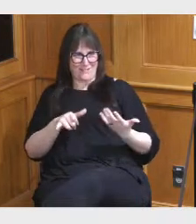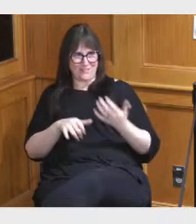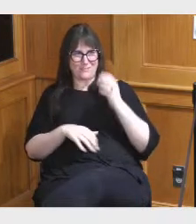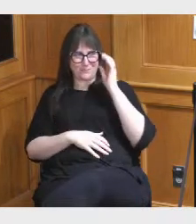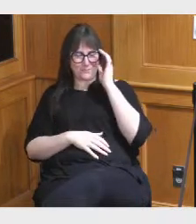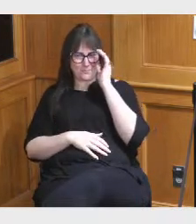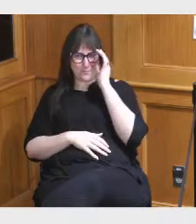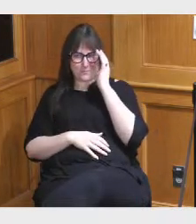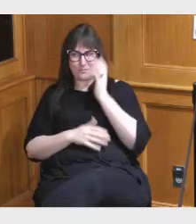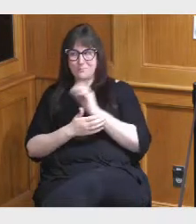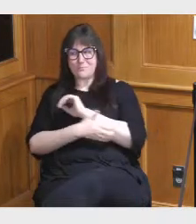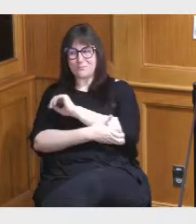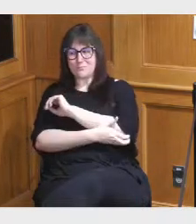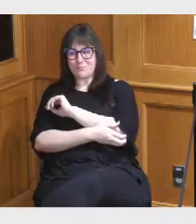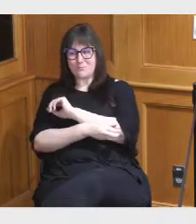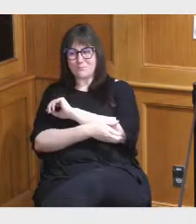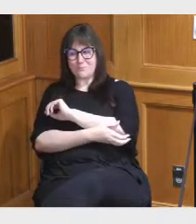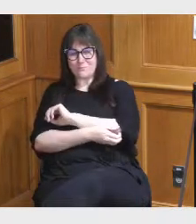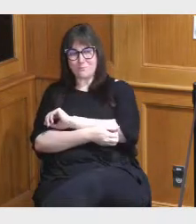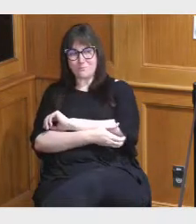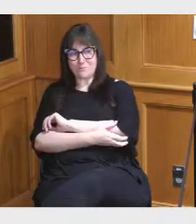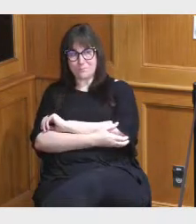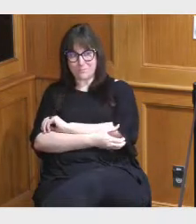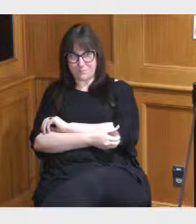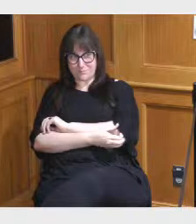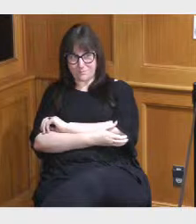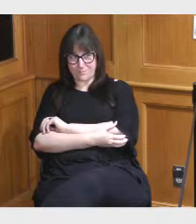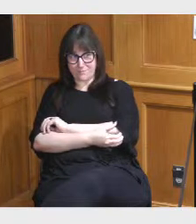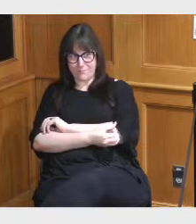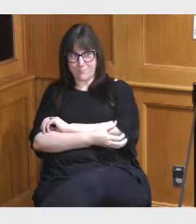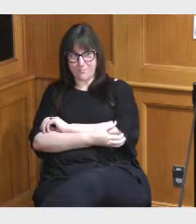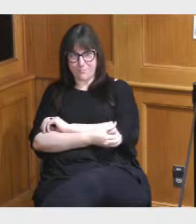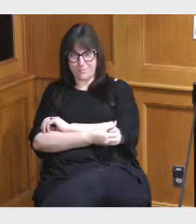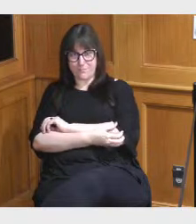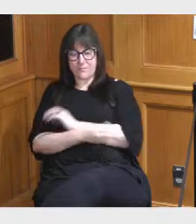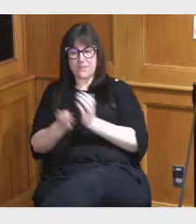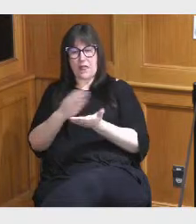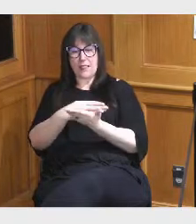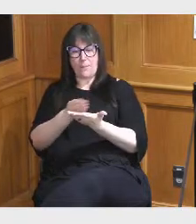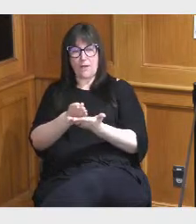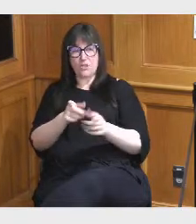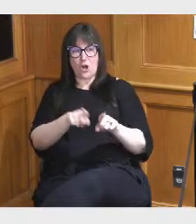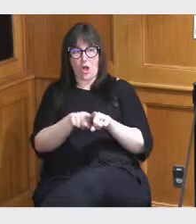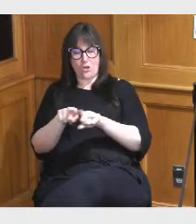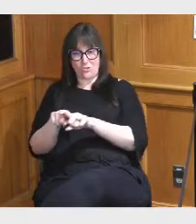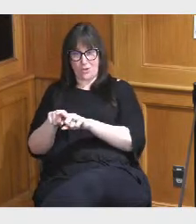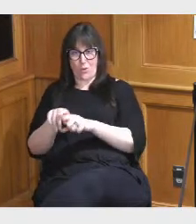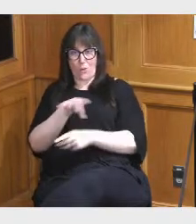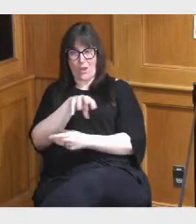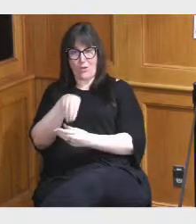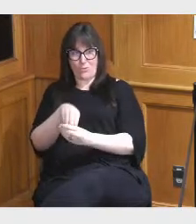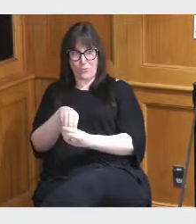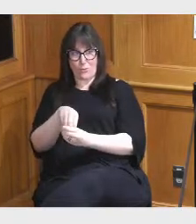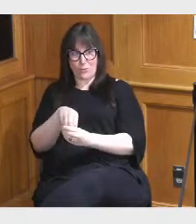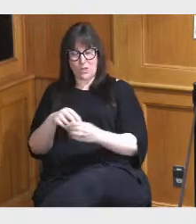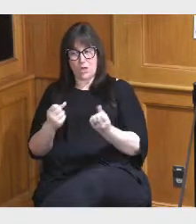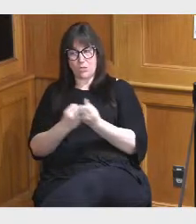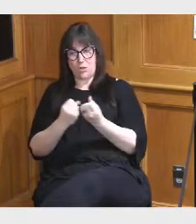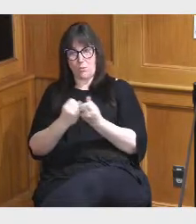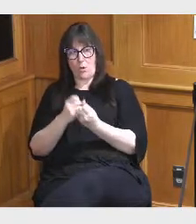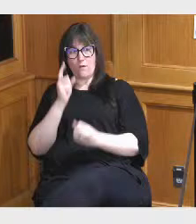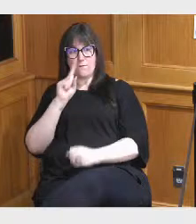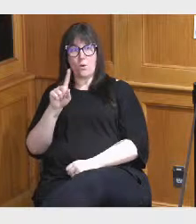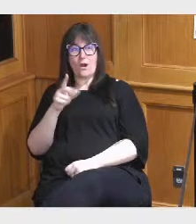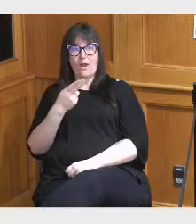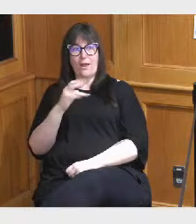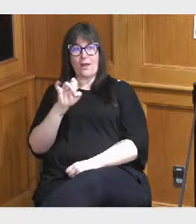Family Services. The number of people that are coming to work for Job and Family Services. And the budget also that I will talk about includes support for